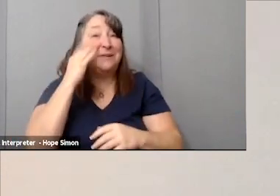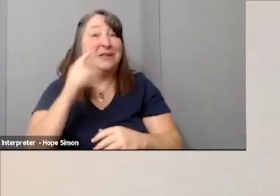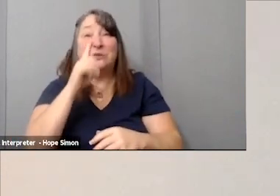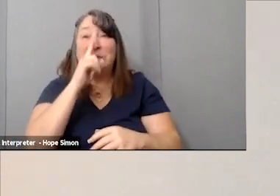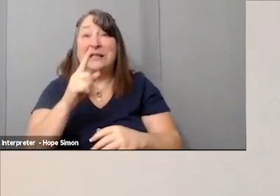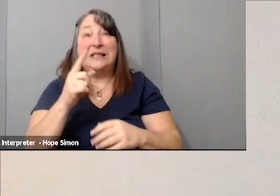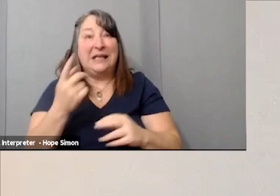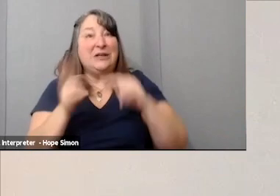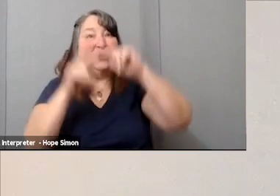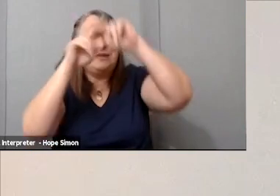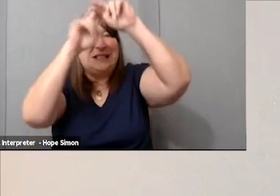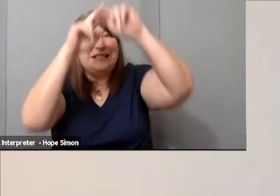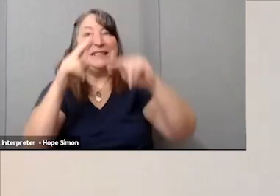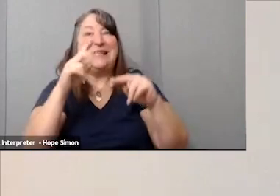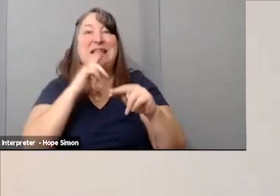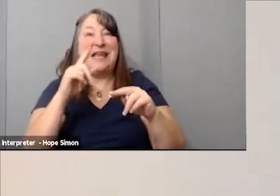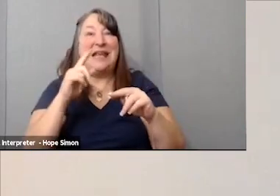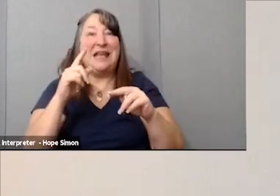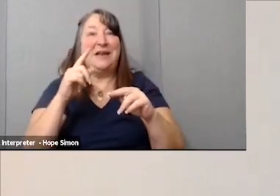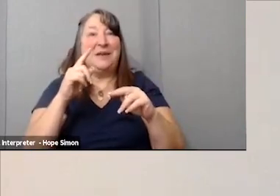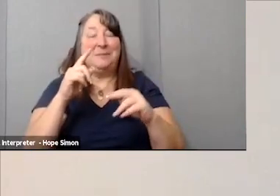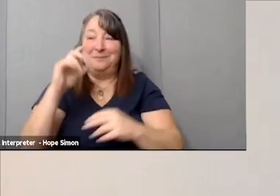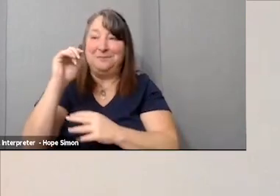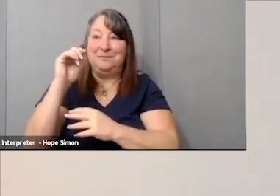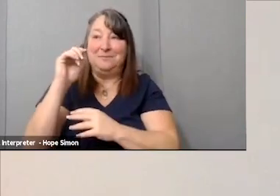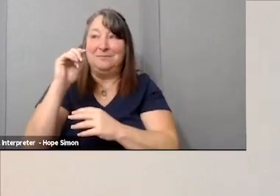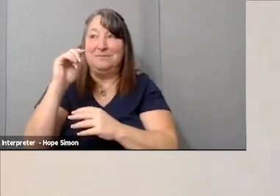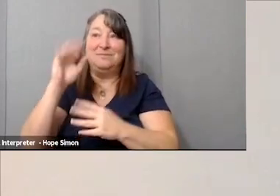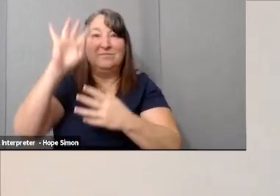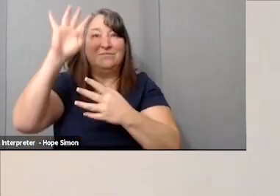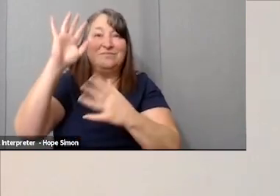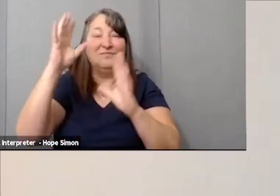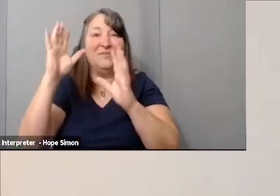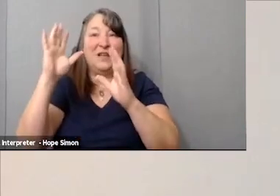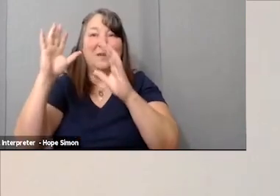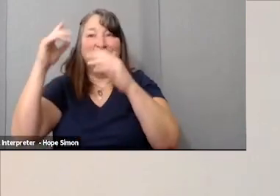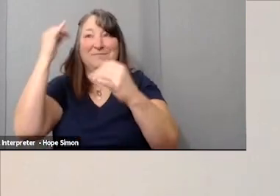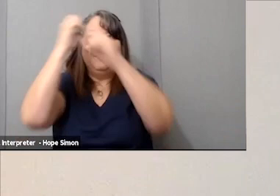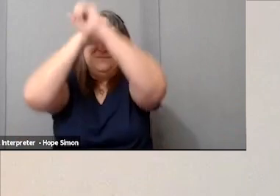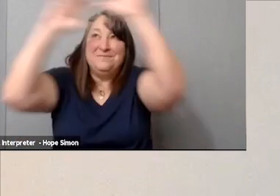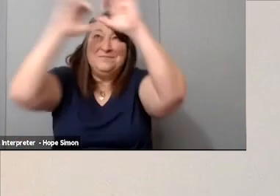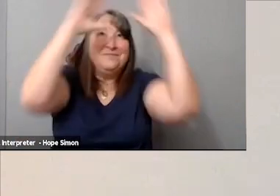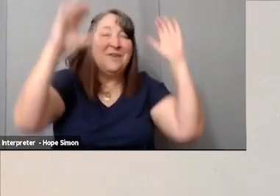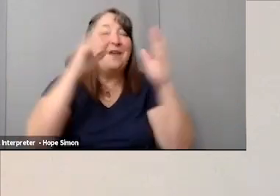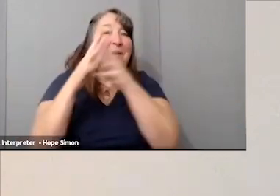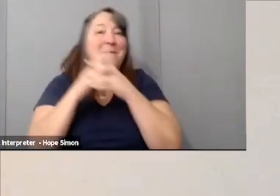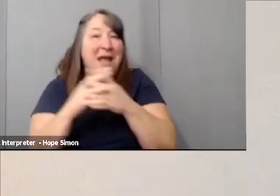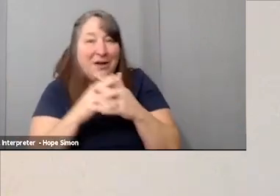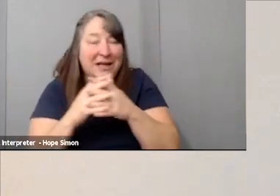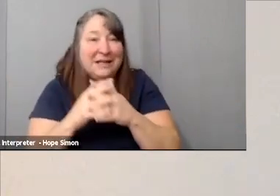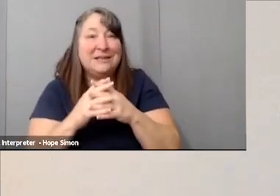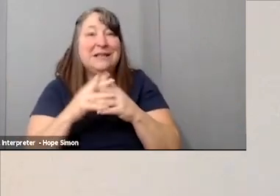American narrative, but it helps us all increase awareness, understanding, and empathy. The progress